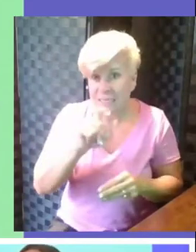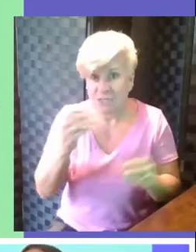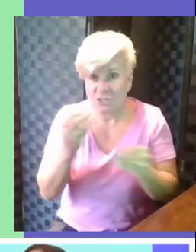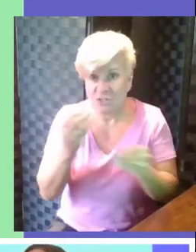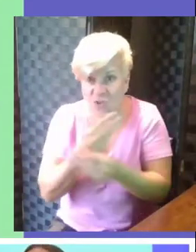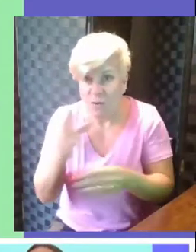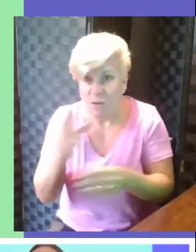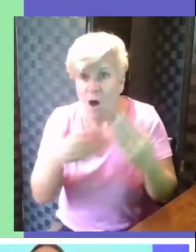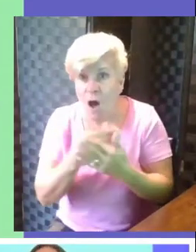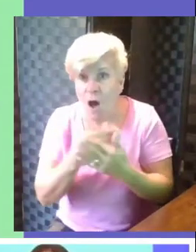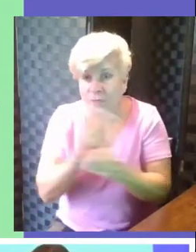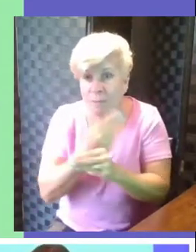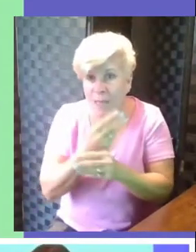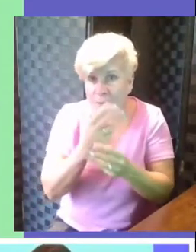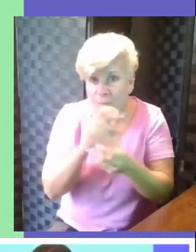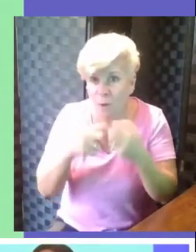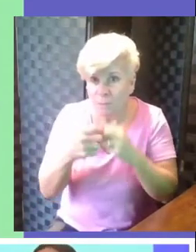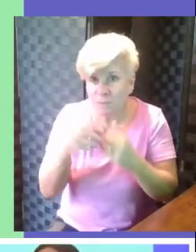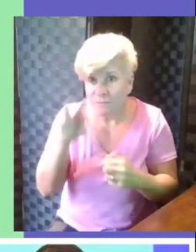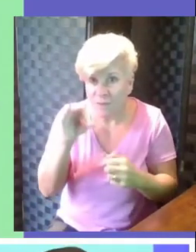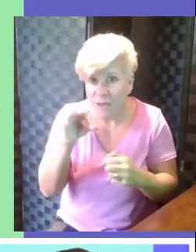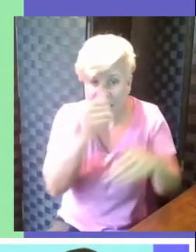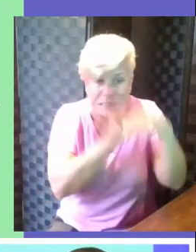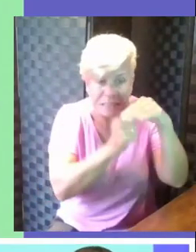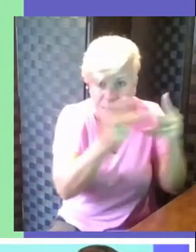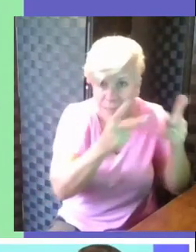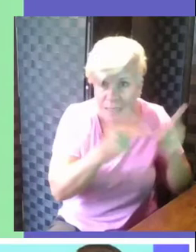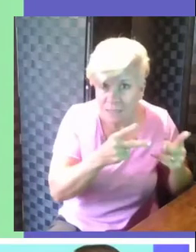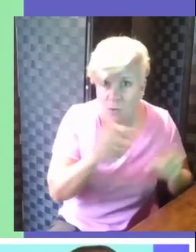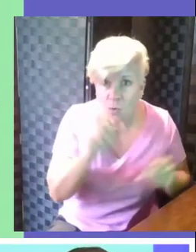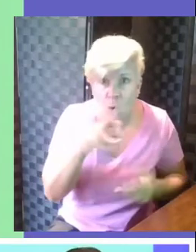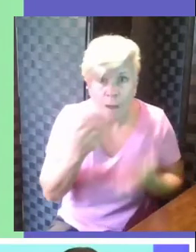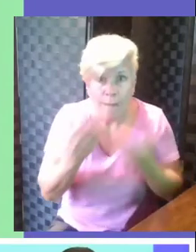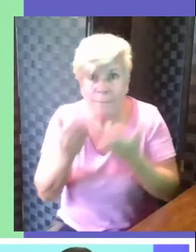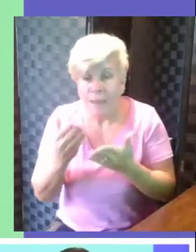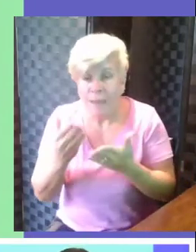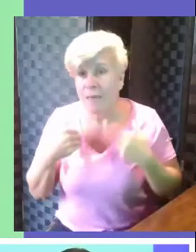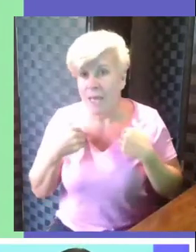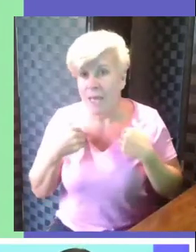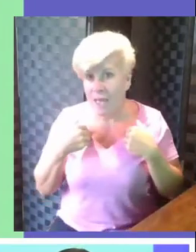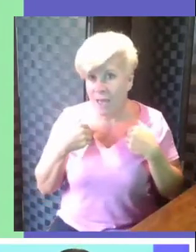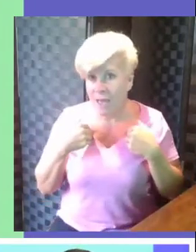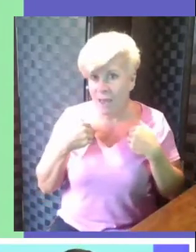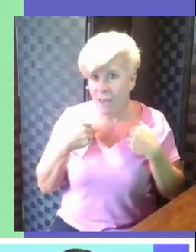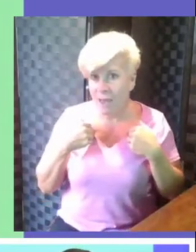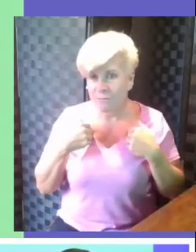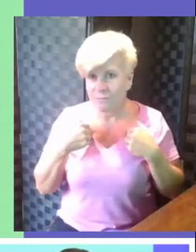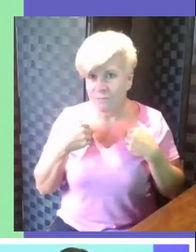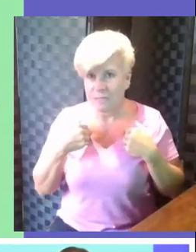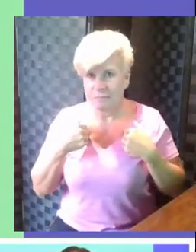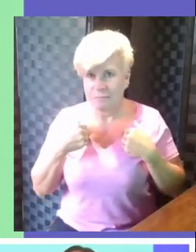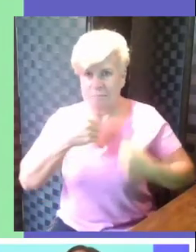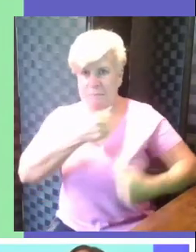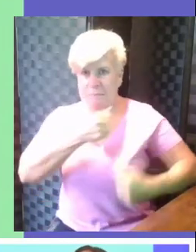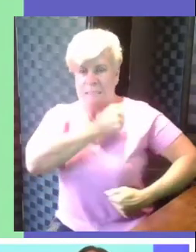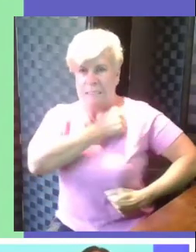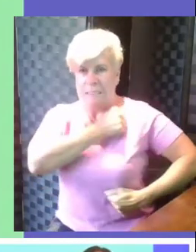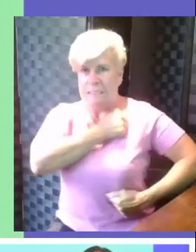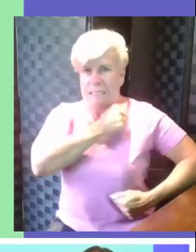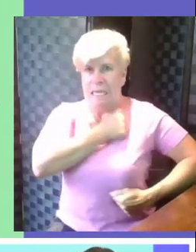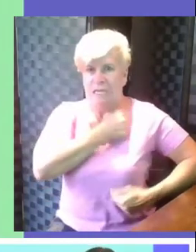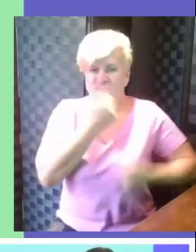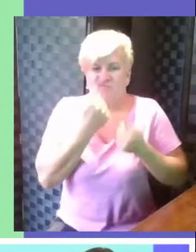to find math man's hideout. Or maybe you have a knight in shining armor who's trying